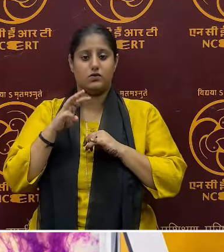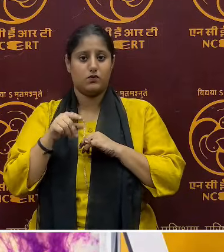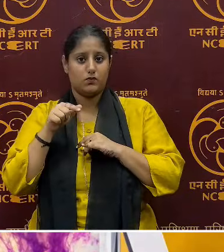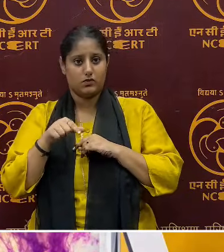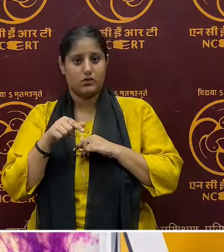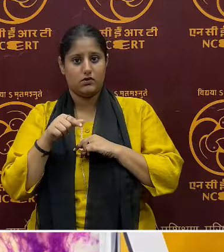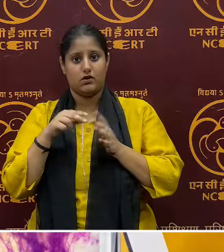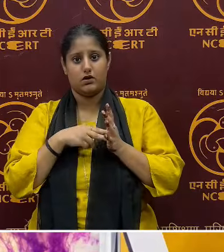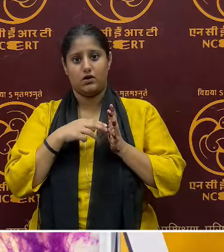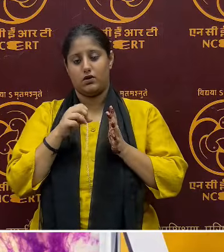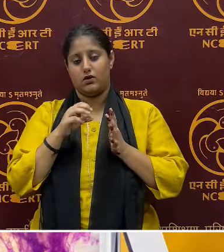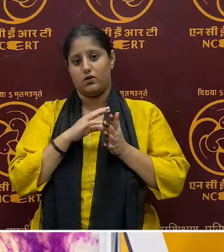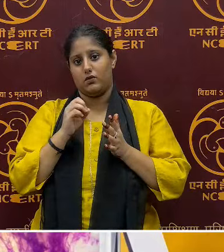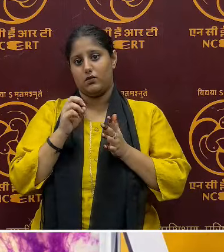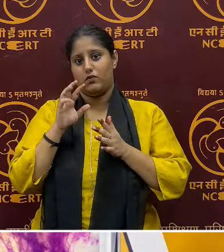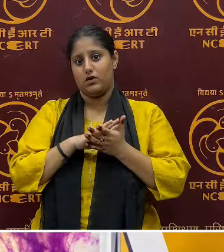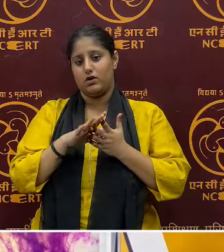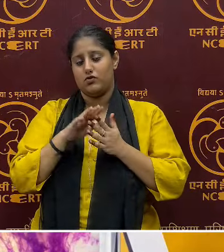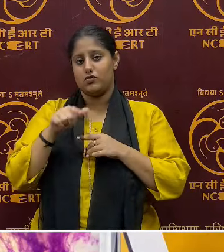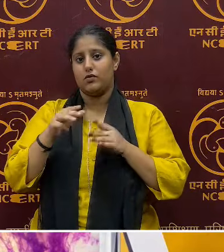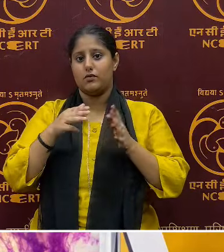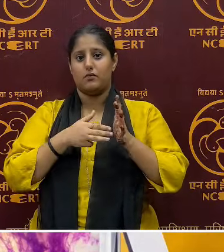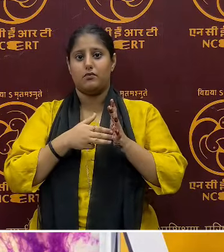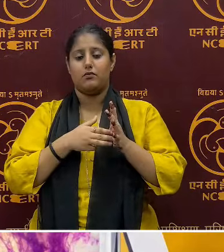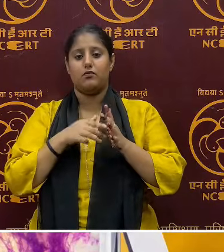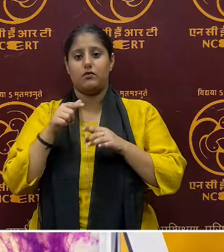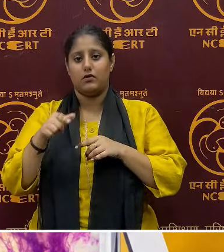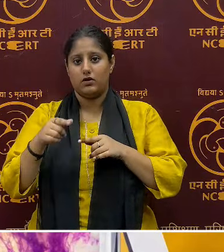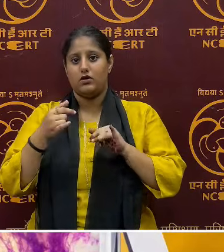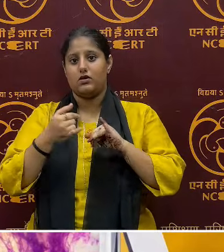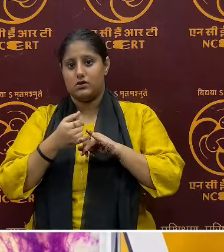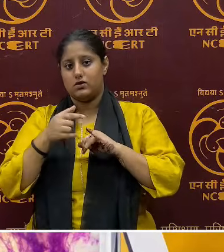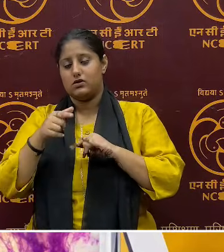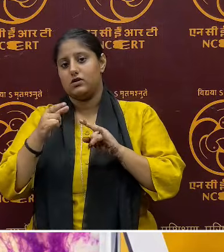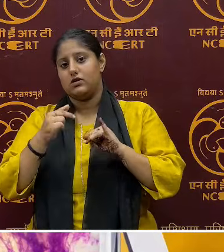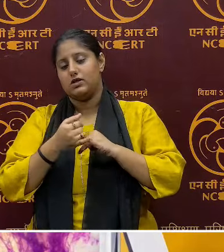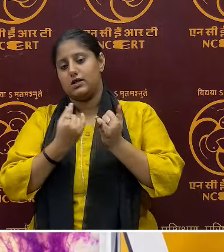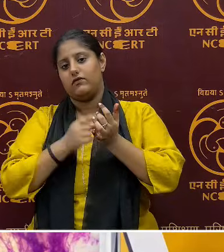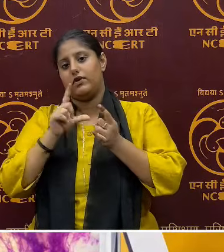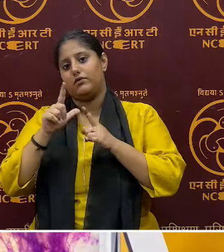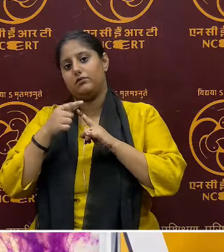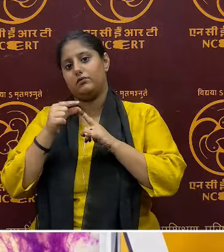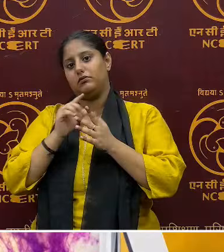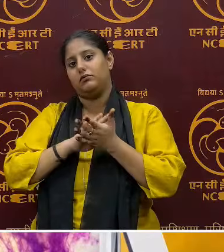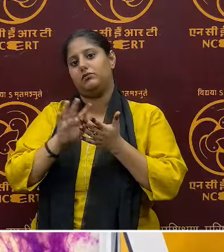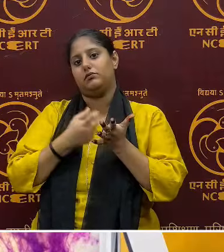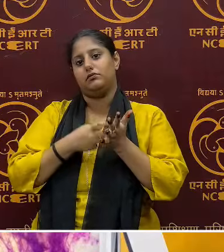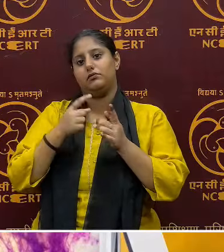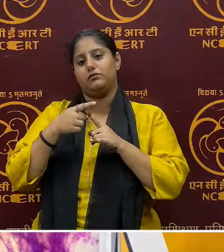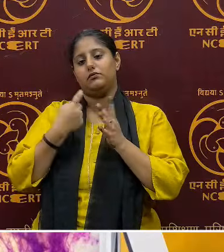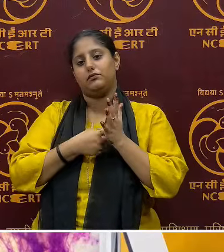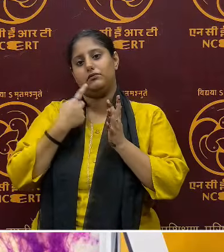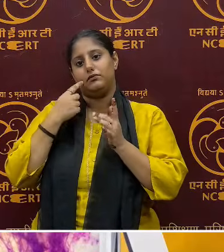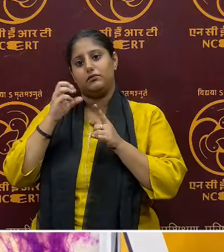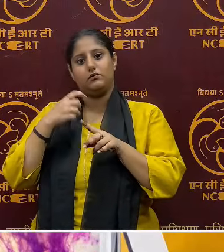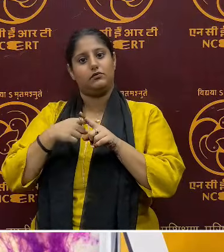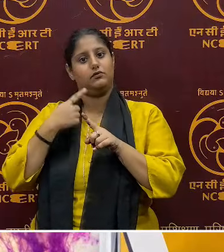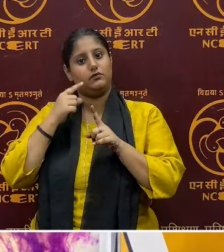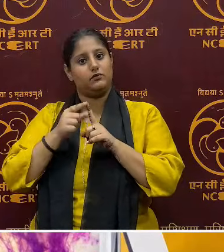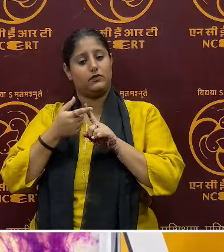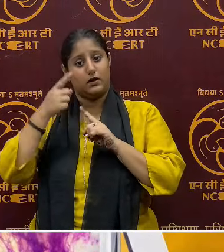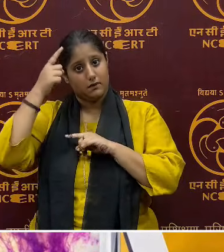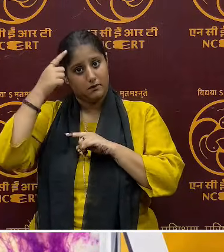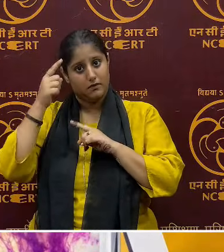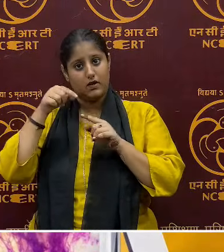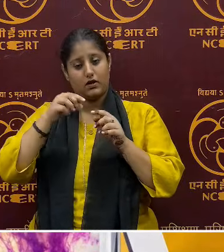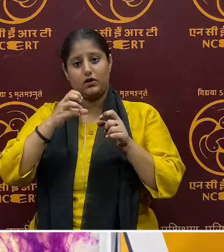form magnesium sulfate plus water. This is sulfur trioxide. Now next, black copper oxide